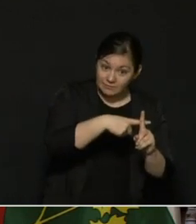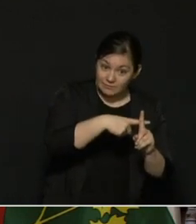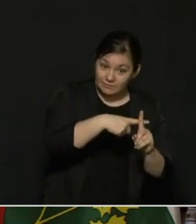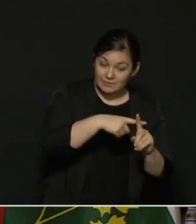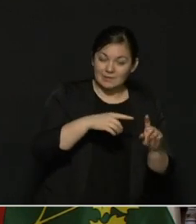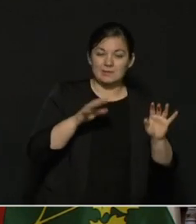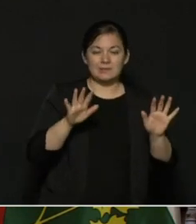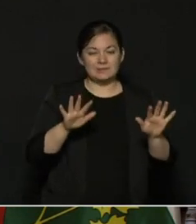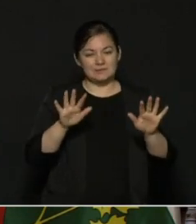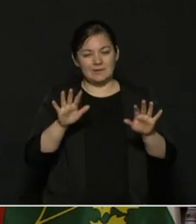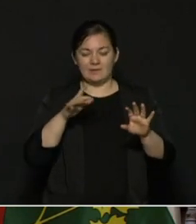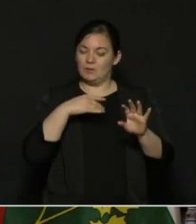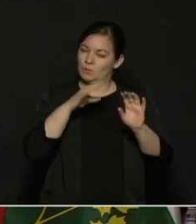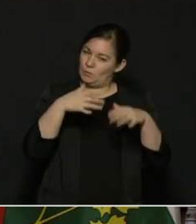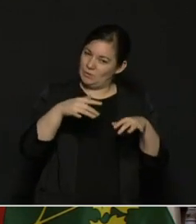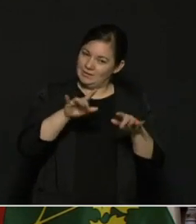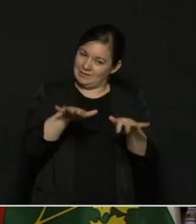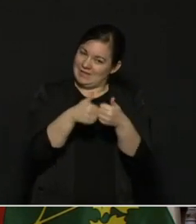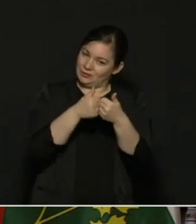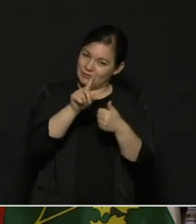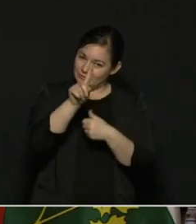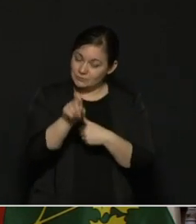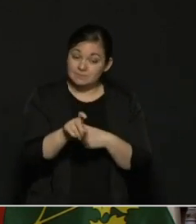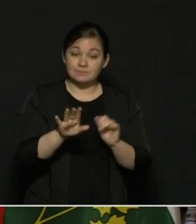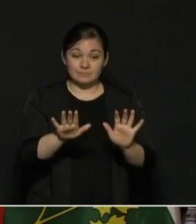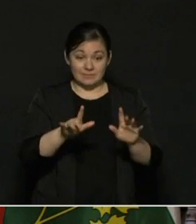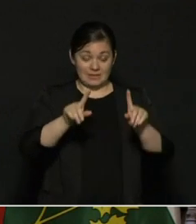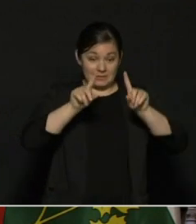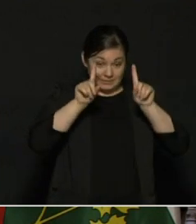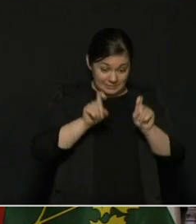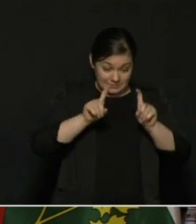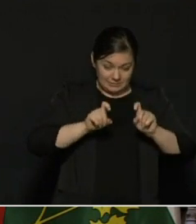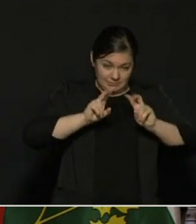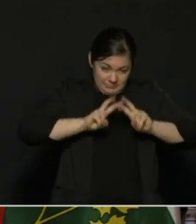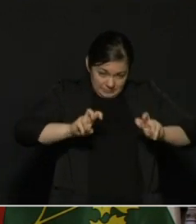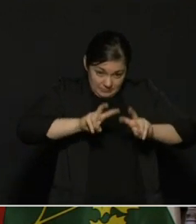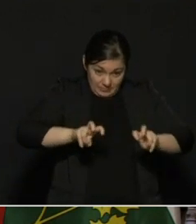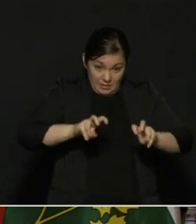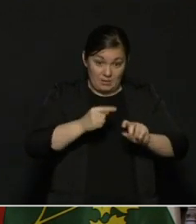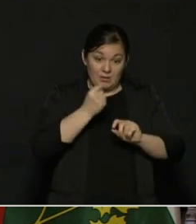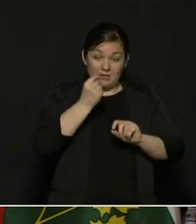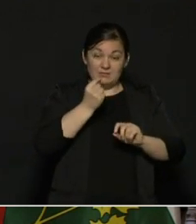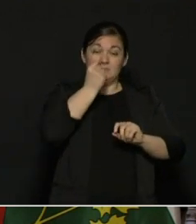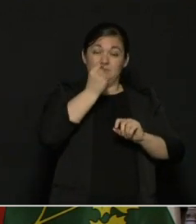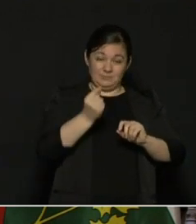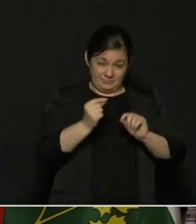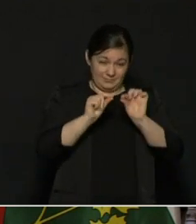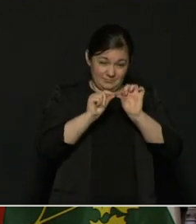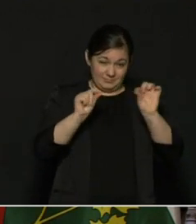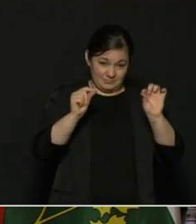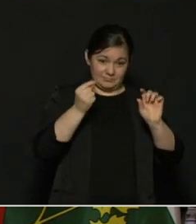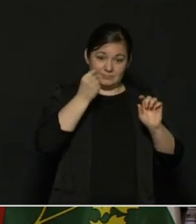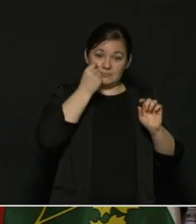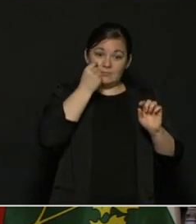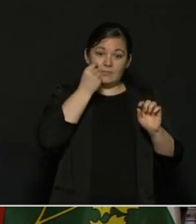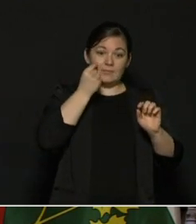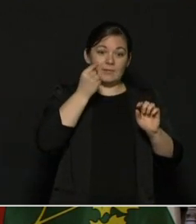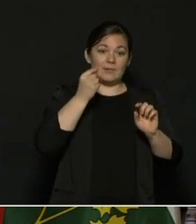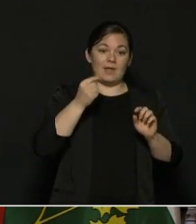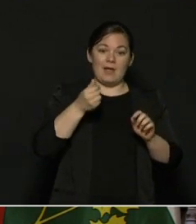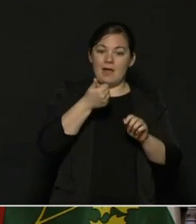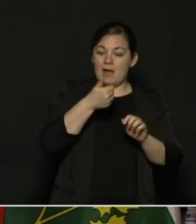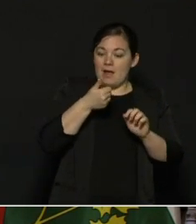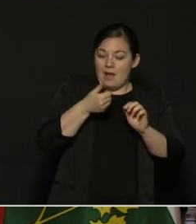detects bits of RNA from the virus in the person's nasopharyngeal passage. Those may be viable, they may be not viable,